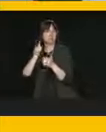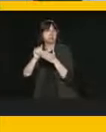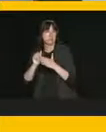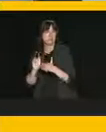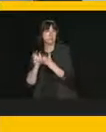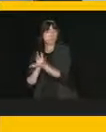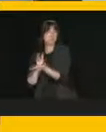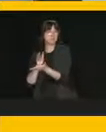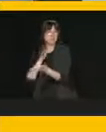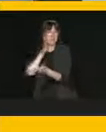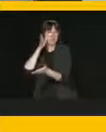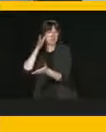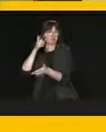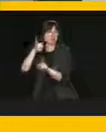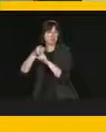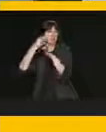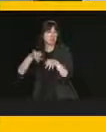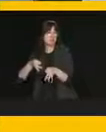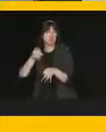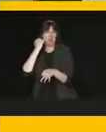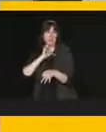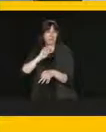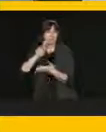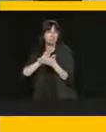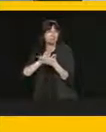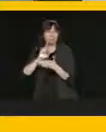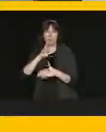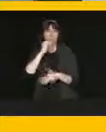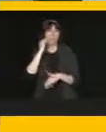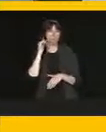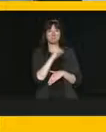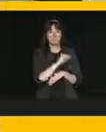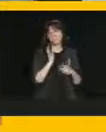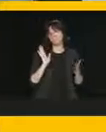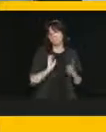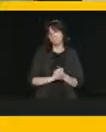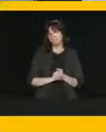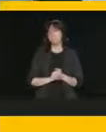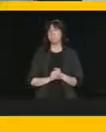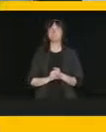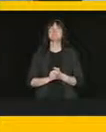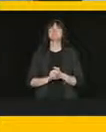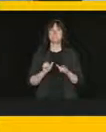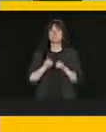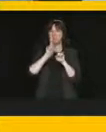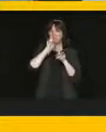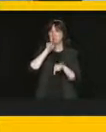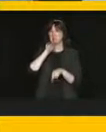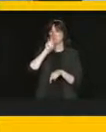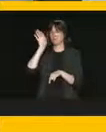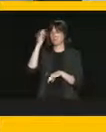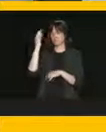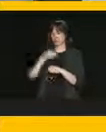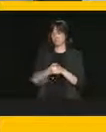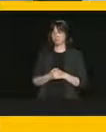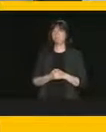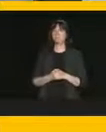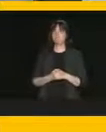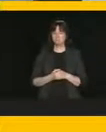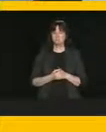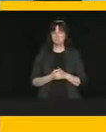what is best for their students and for their kids. Okay. Je pense que nous voulons tous voir. I think